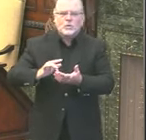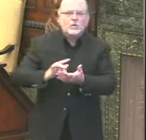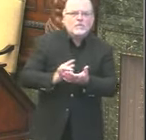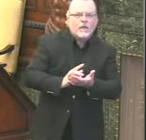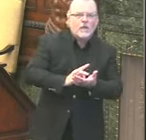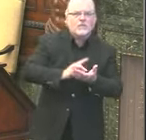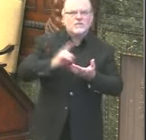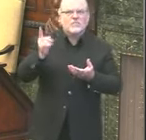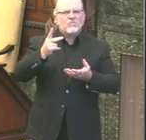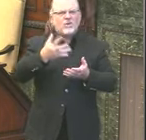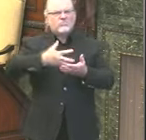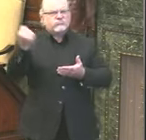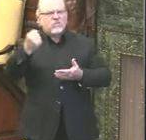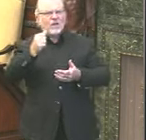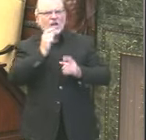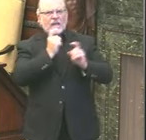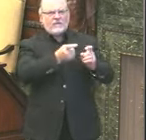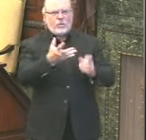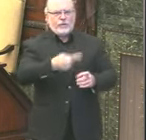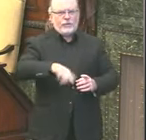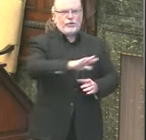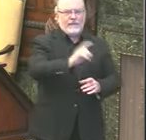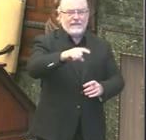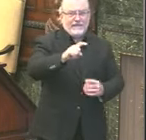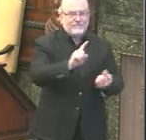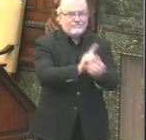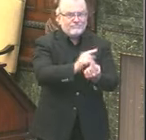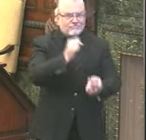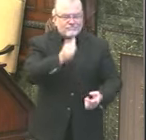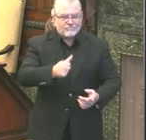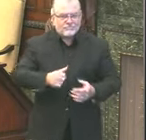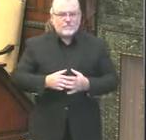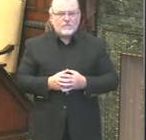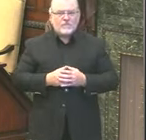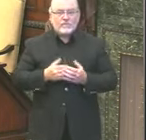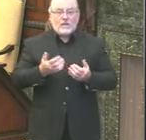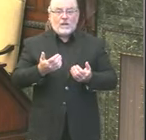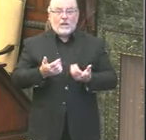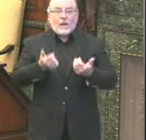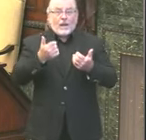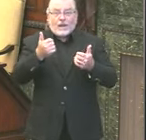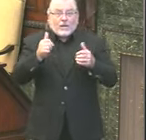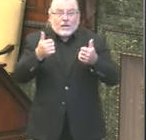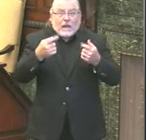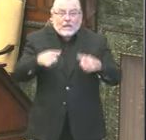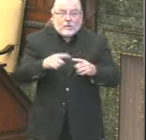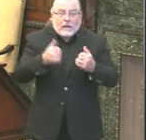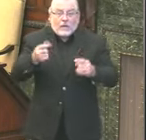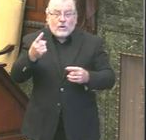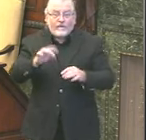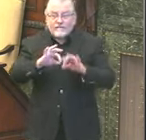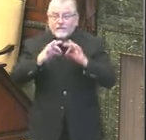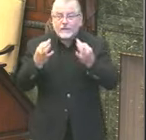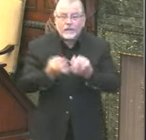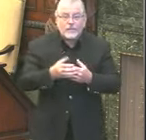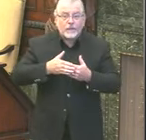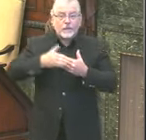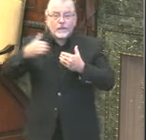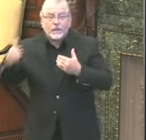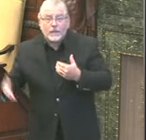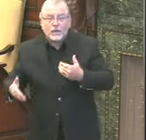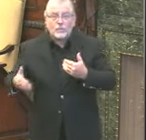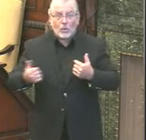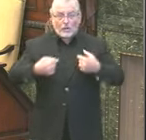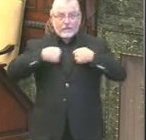and can happen to anyone, a family member, a neighbor, even yourself. It is estimated that only 1 in 14 cases of abuse are reported